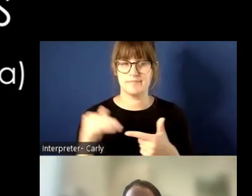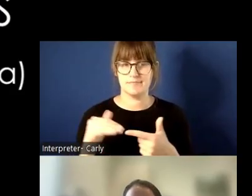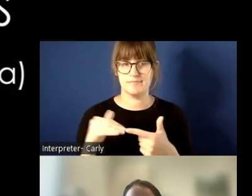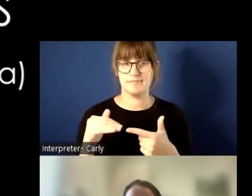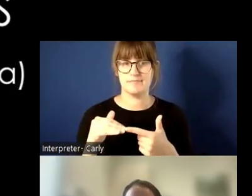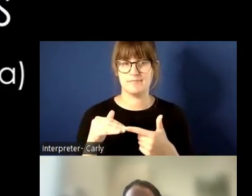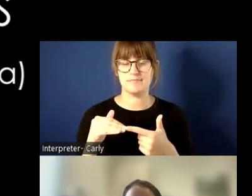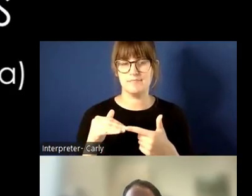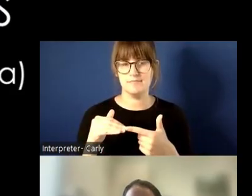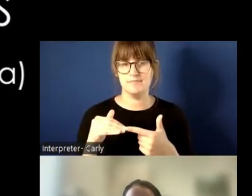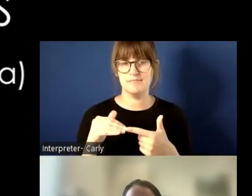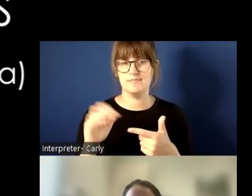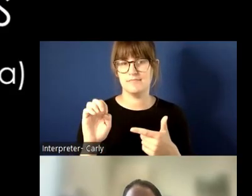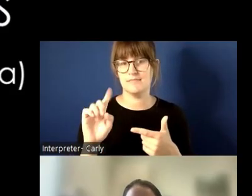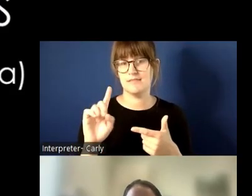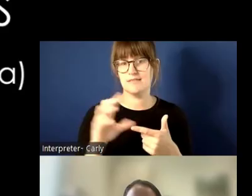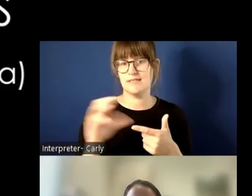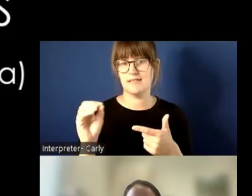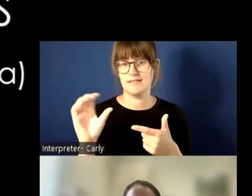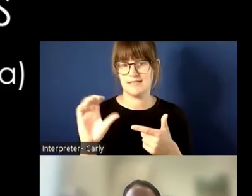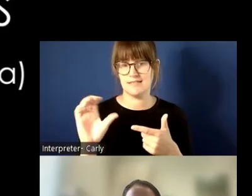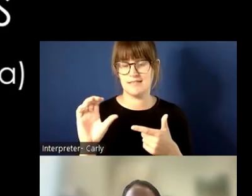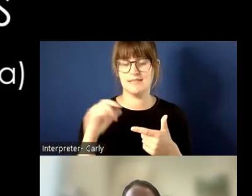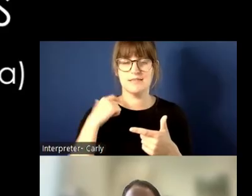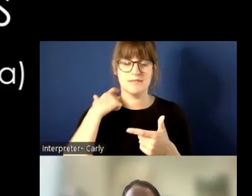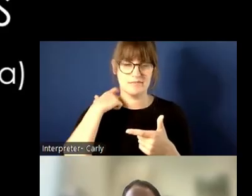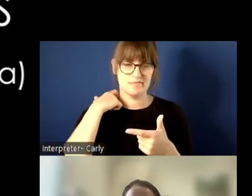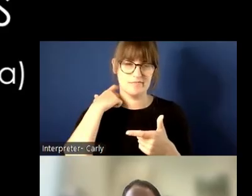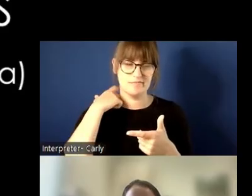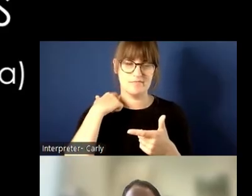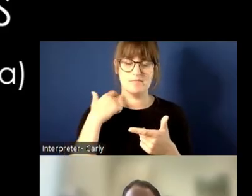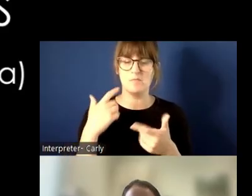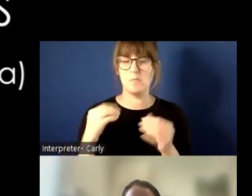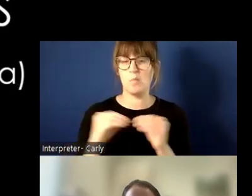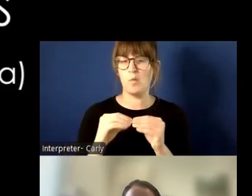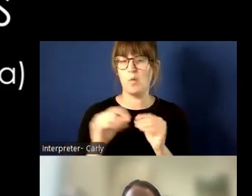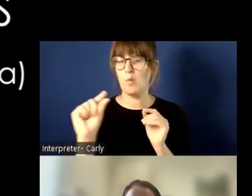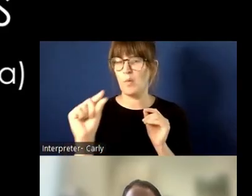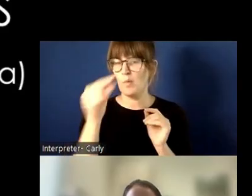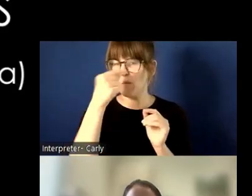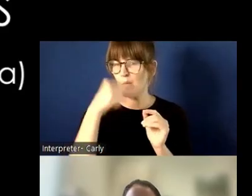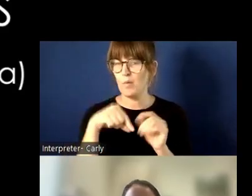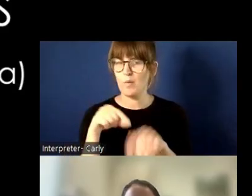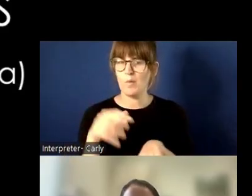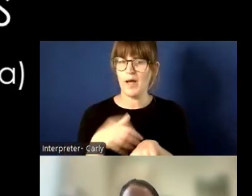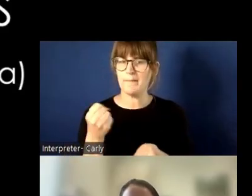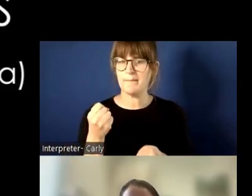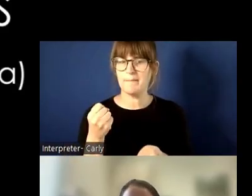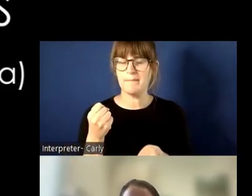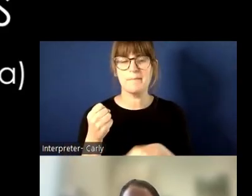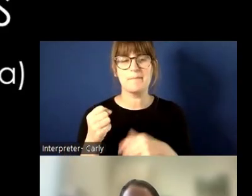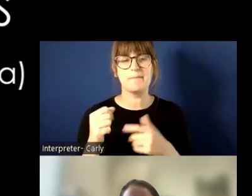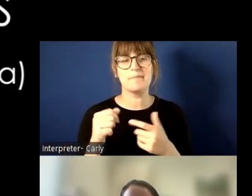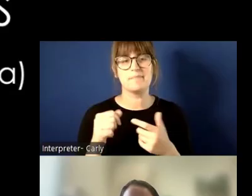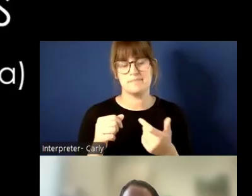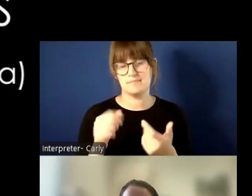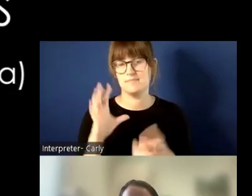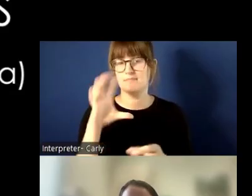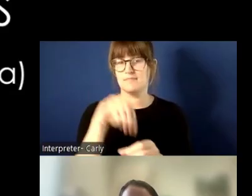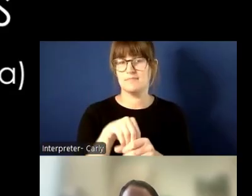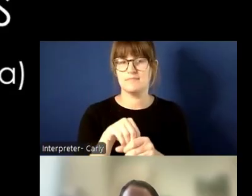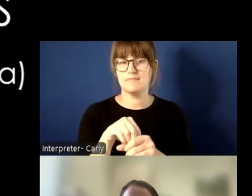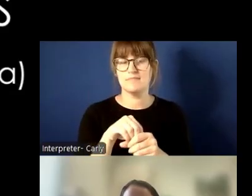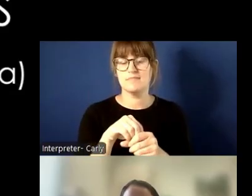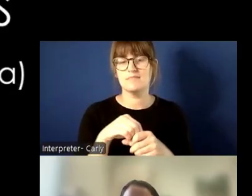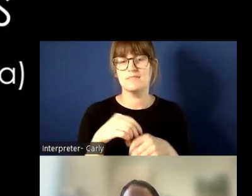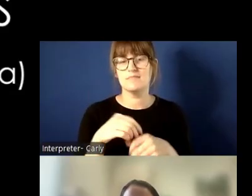a lot, or EDNC in dermatology. So that's used more for smaller, thinner skin cancers. And that involves a few